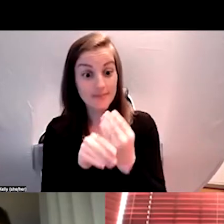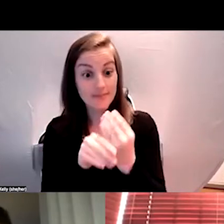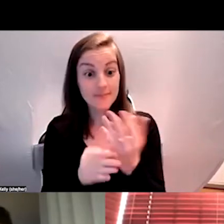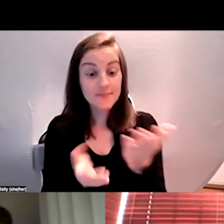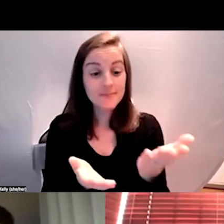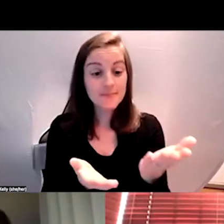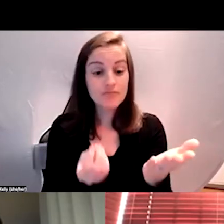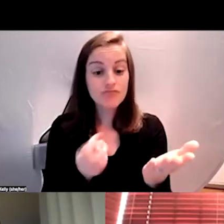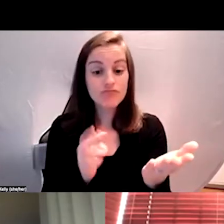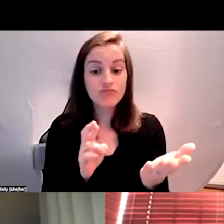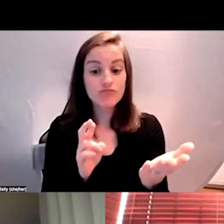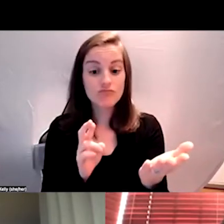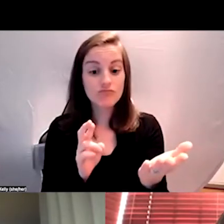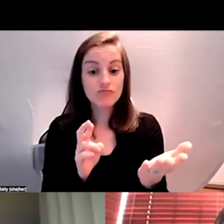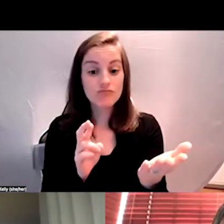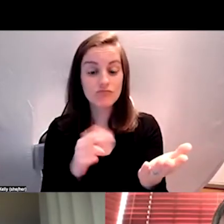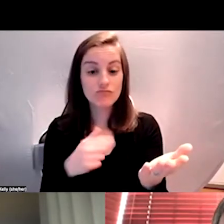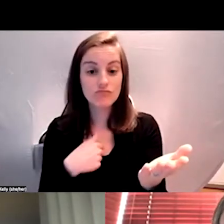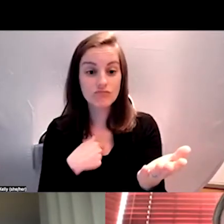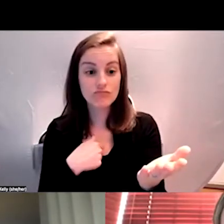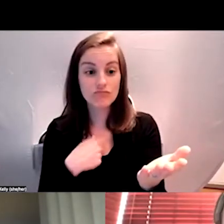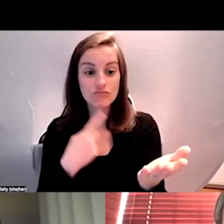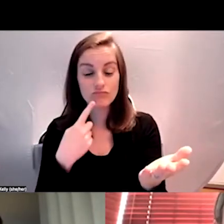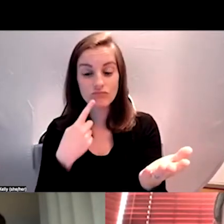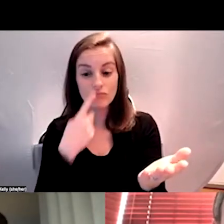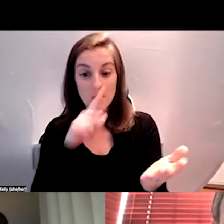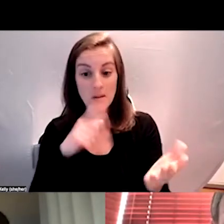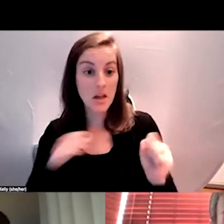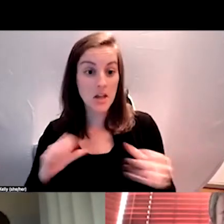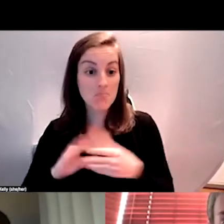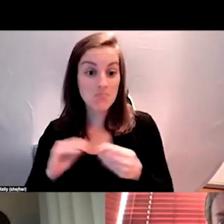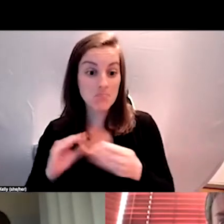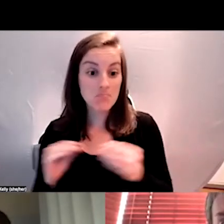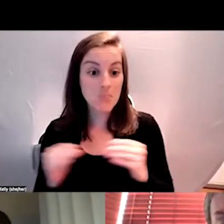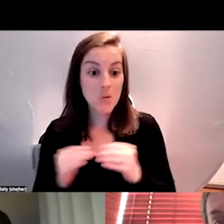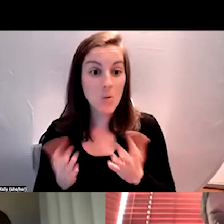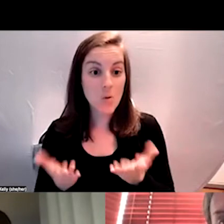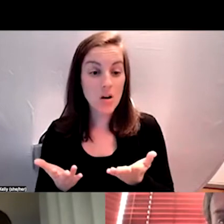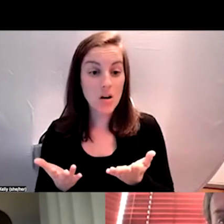just I can talk about it a bit.